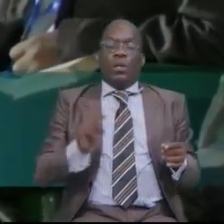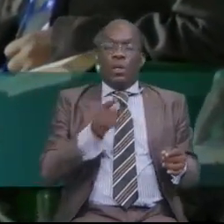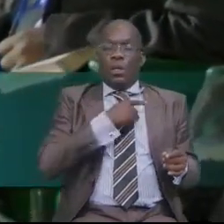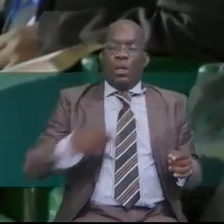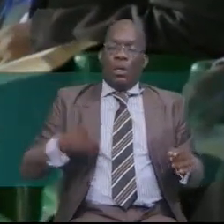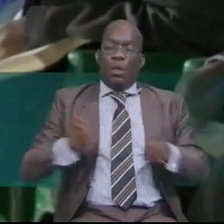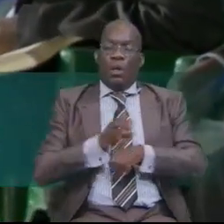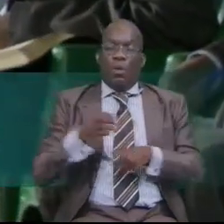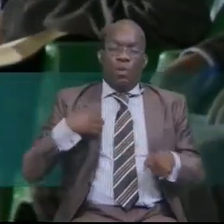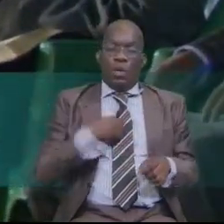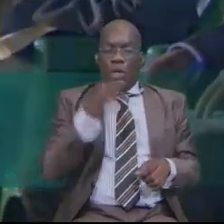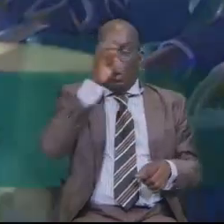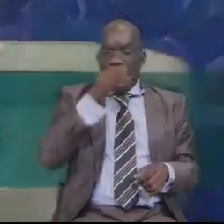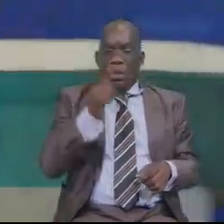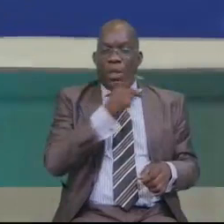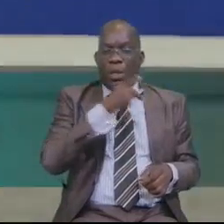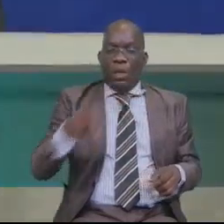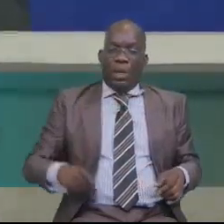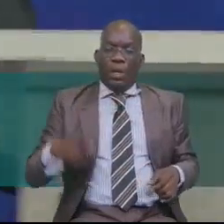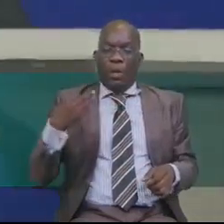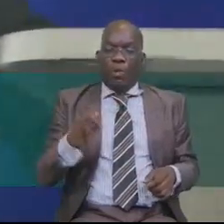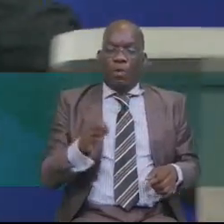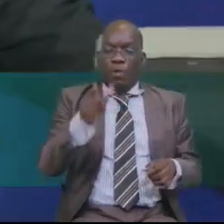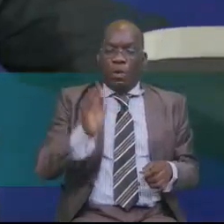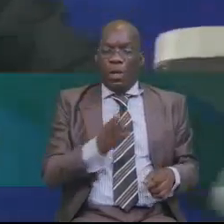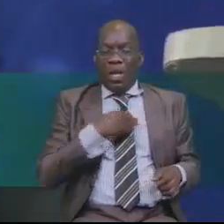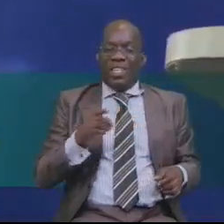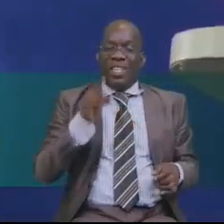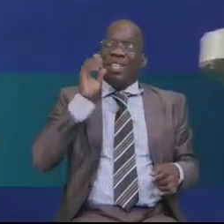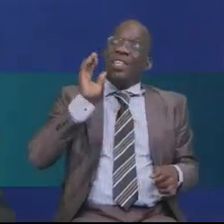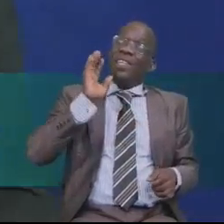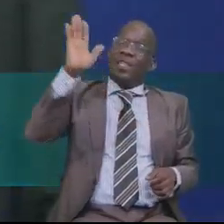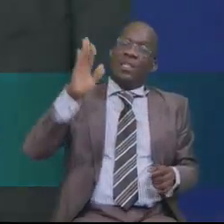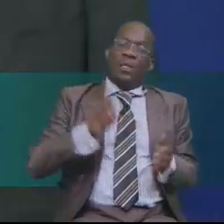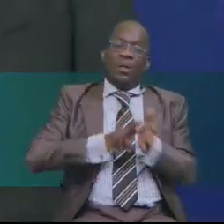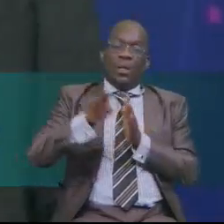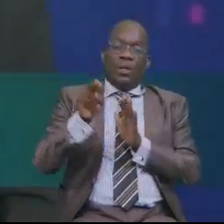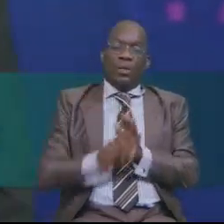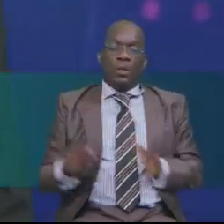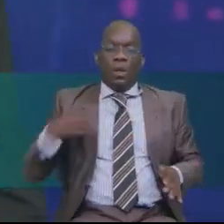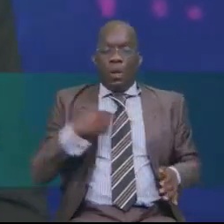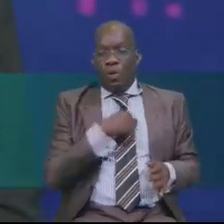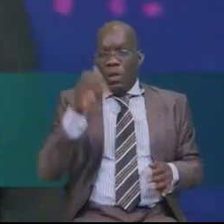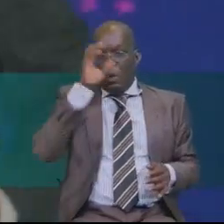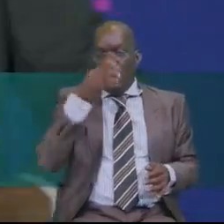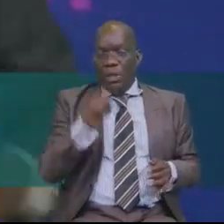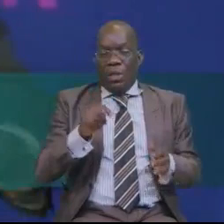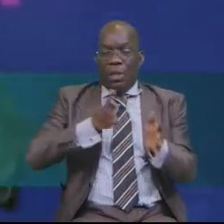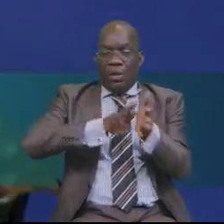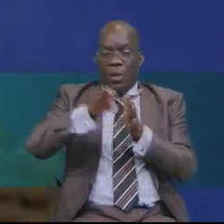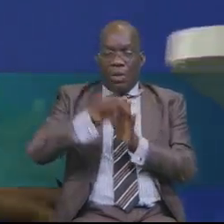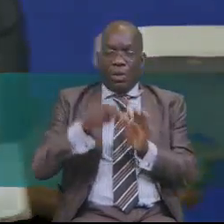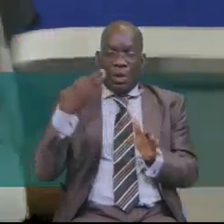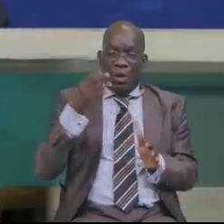God and his righteousness. We seek the righteousness of the kingdom,